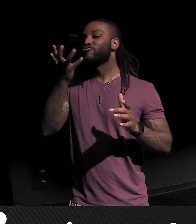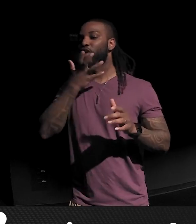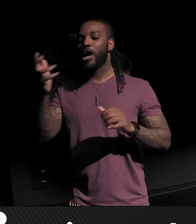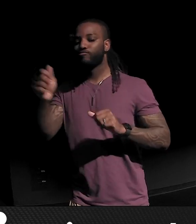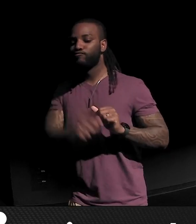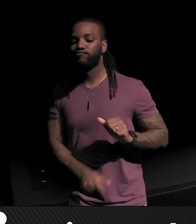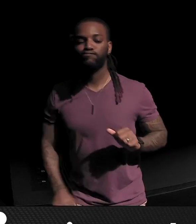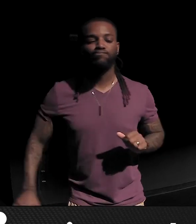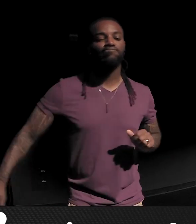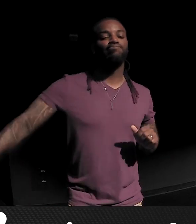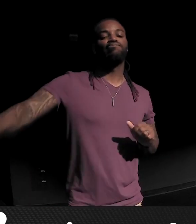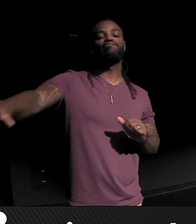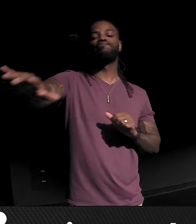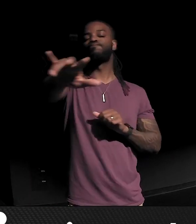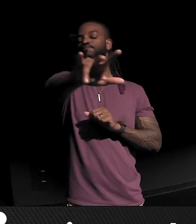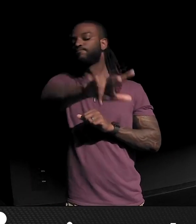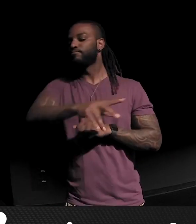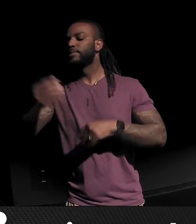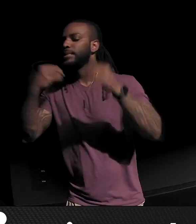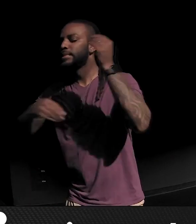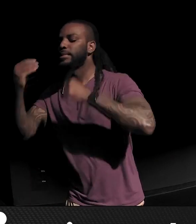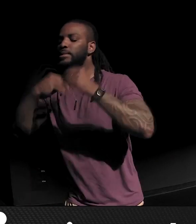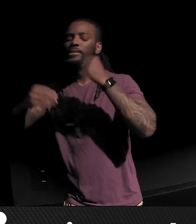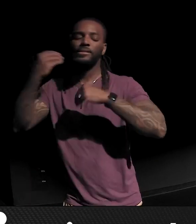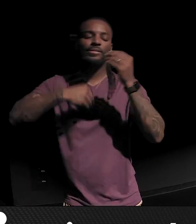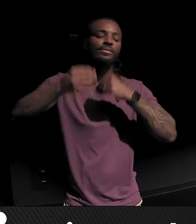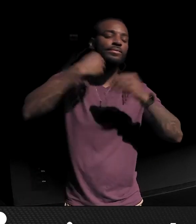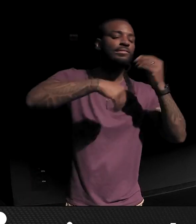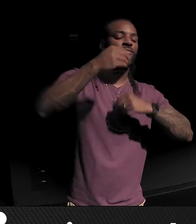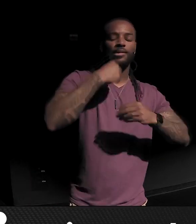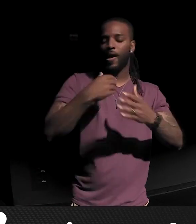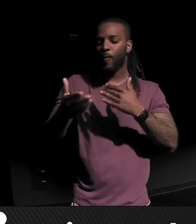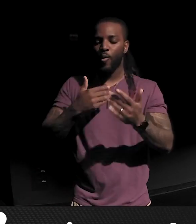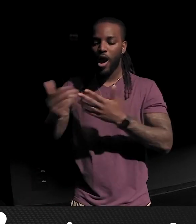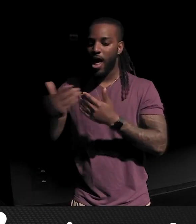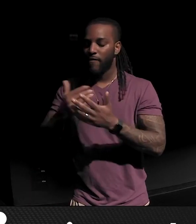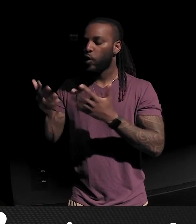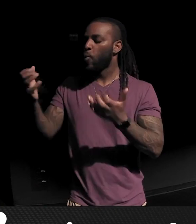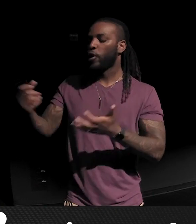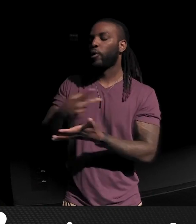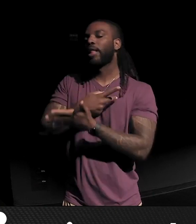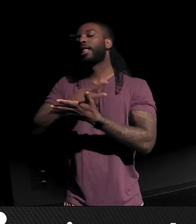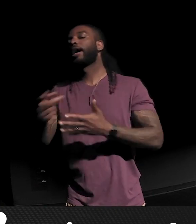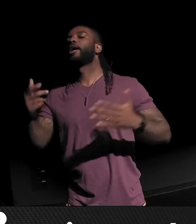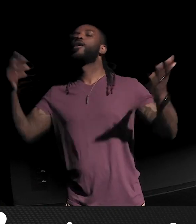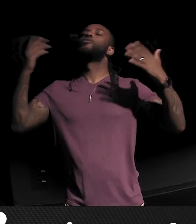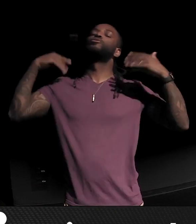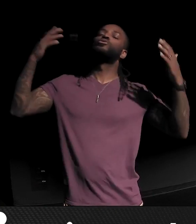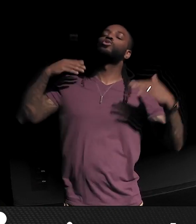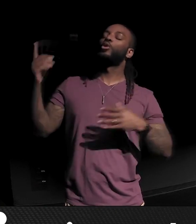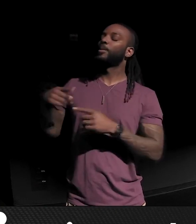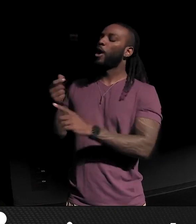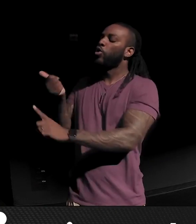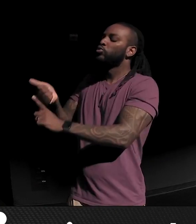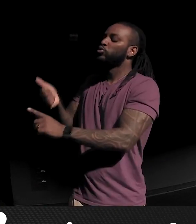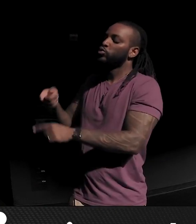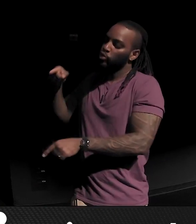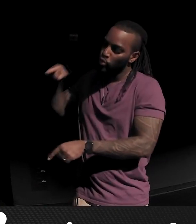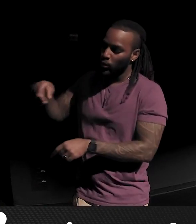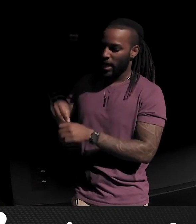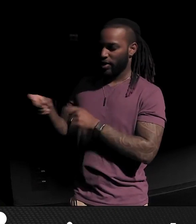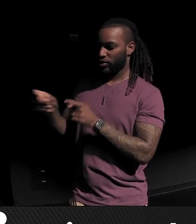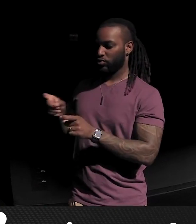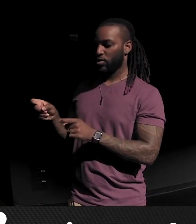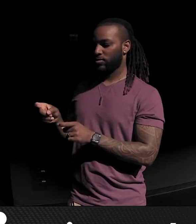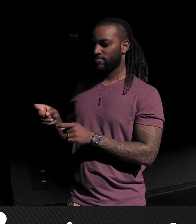waist-high alfalfa. You can eat whatever you want, whenever you want, however much you want. You can lie down, feel cool. It's all about you. You're in control.